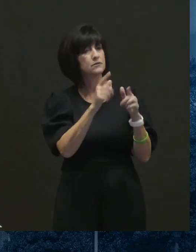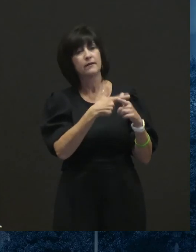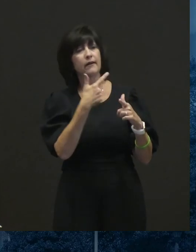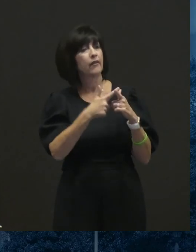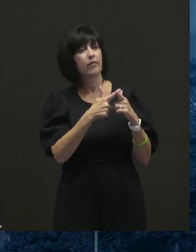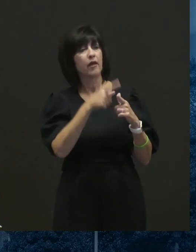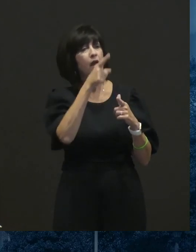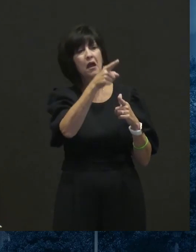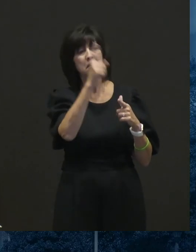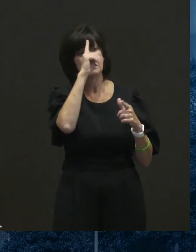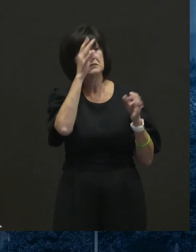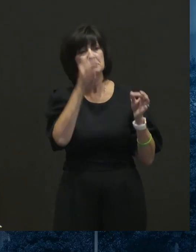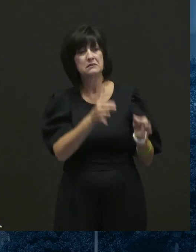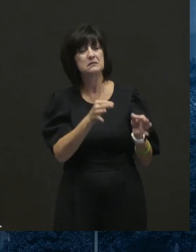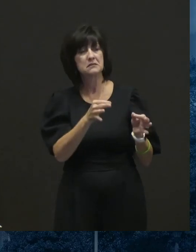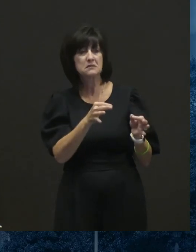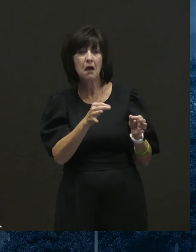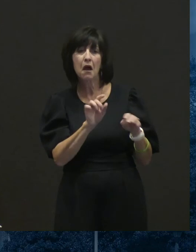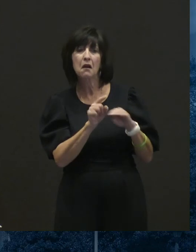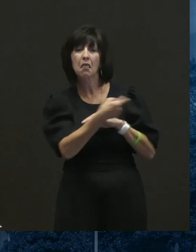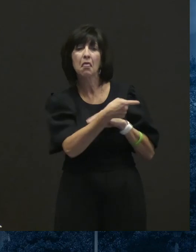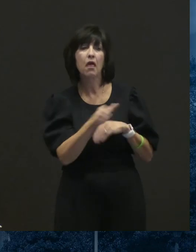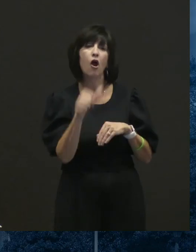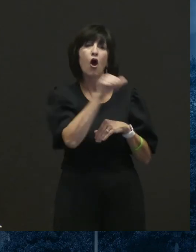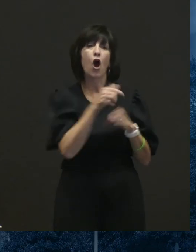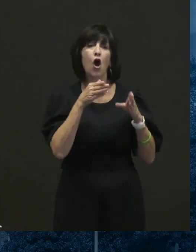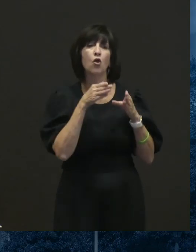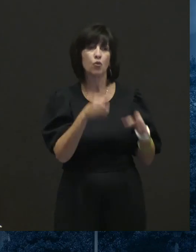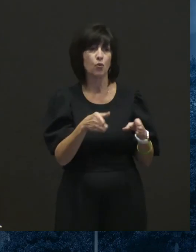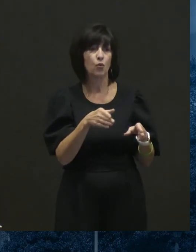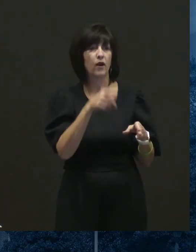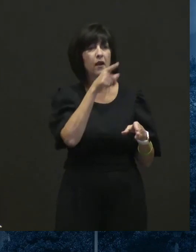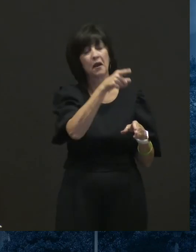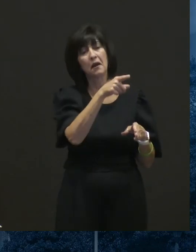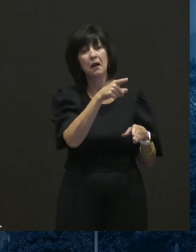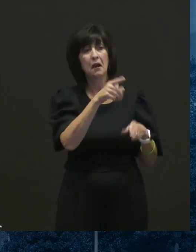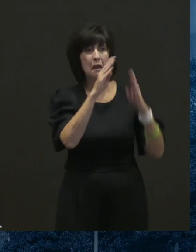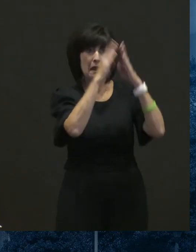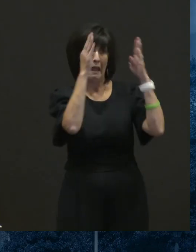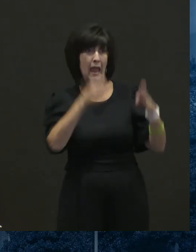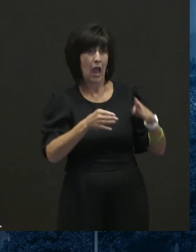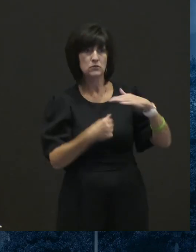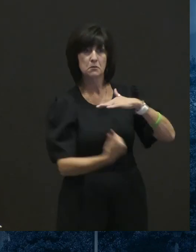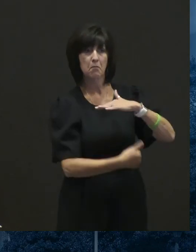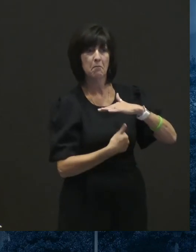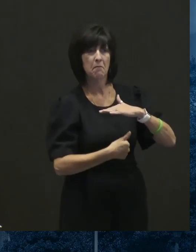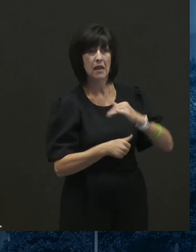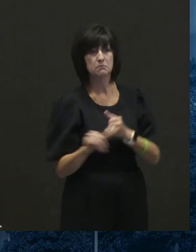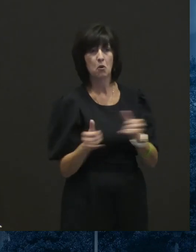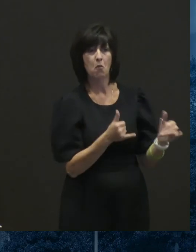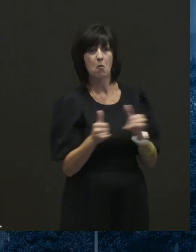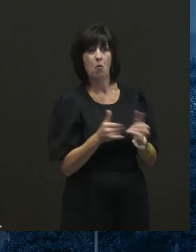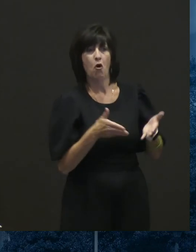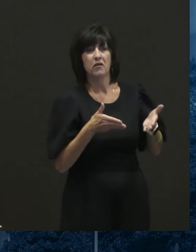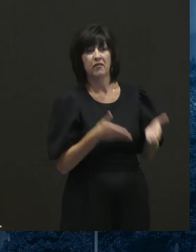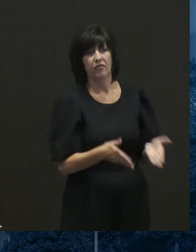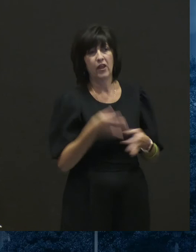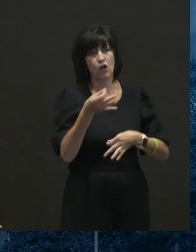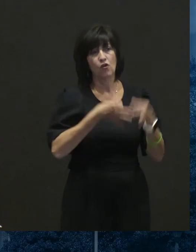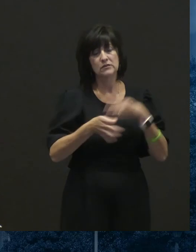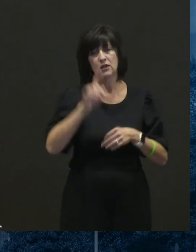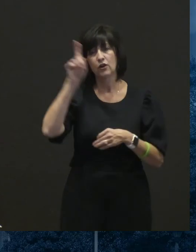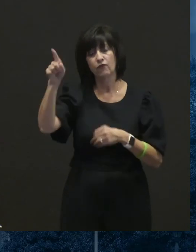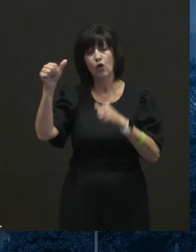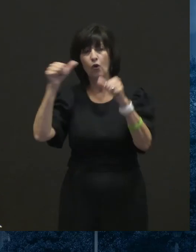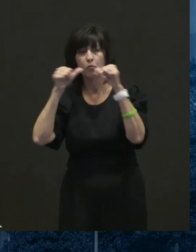in the off-campus housing that they live in. We don't want, that's a much riskier situation. So the districts, it's